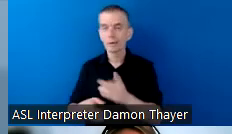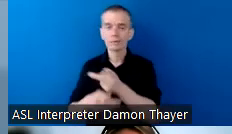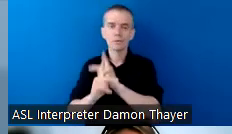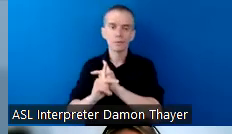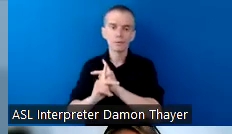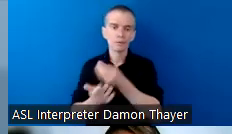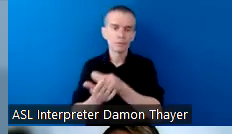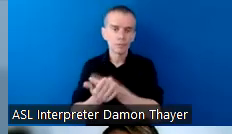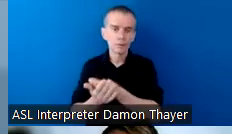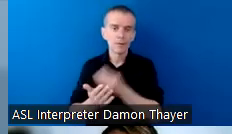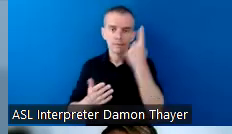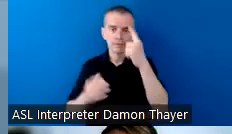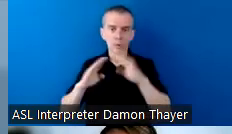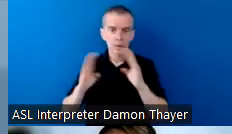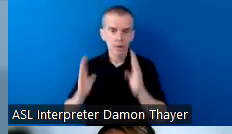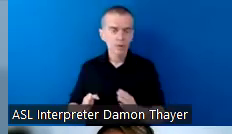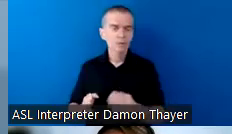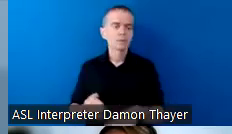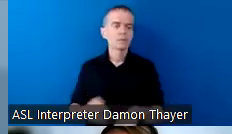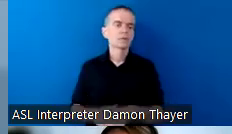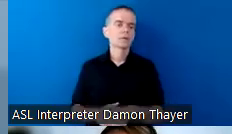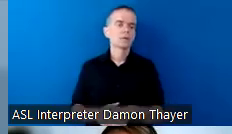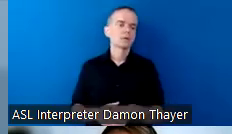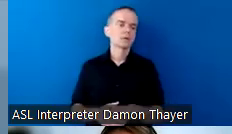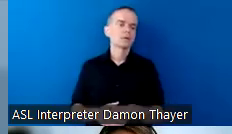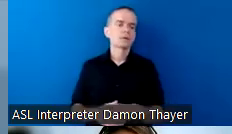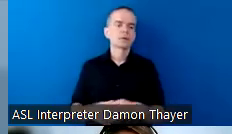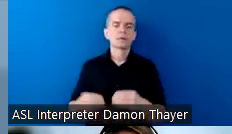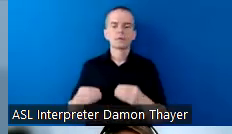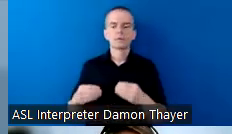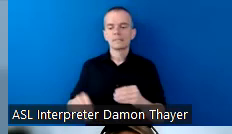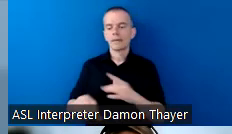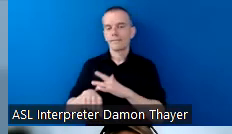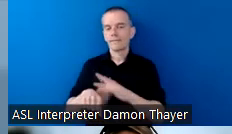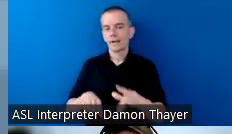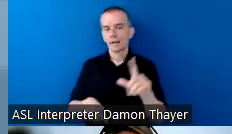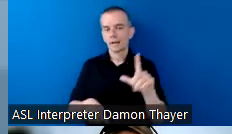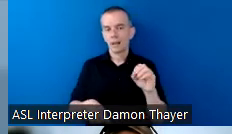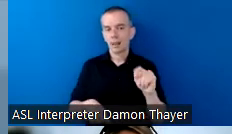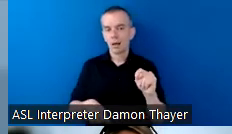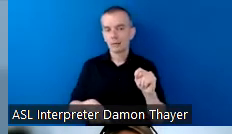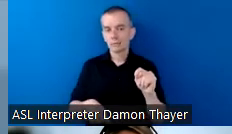of housing. It could be the sale of a vacant lot that is going to be where a house will be